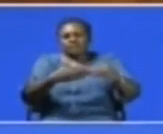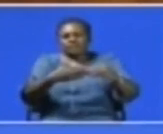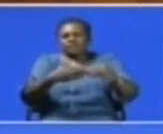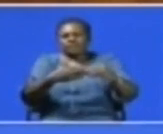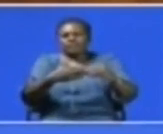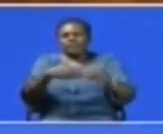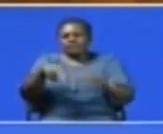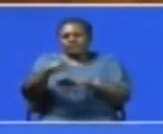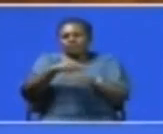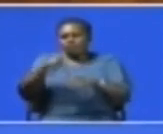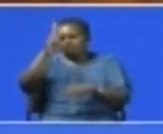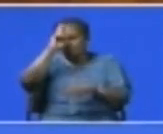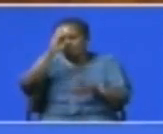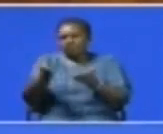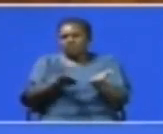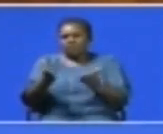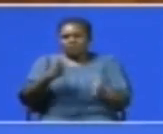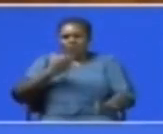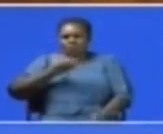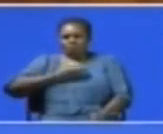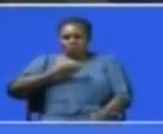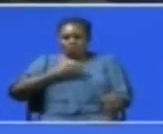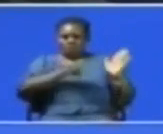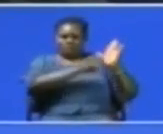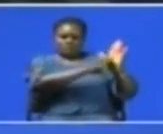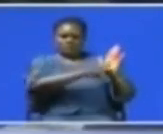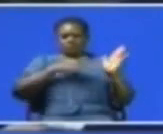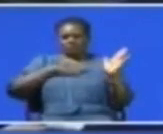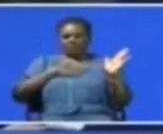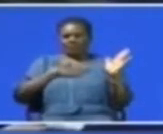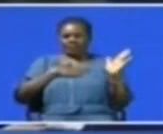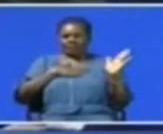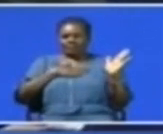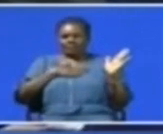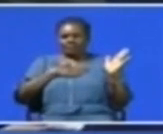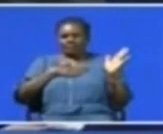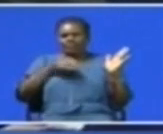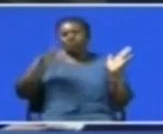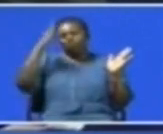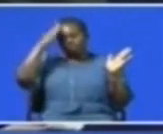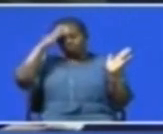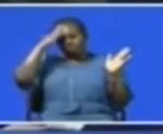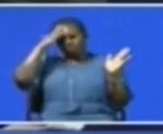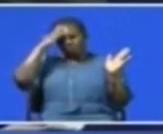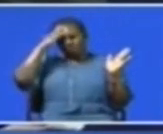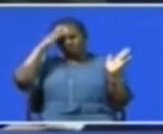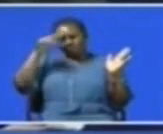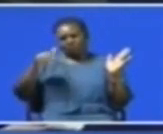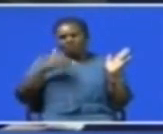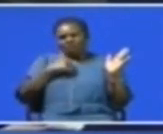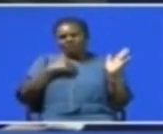Service with my own example. You are aware of hue and cry in Kenya